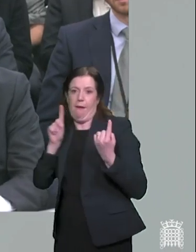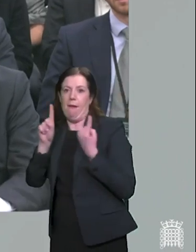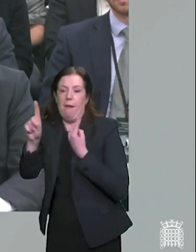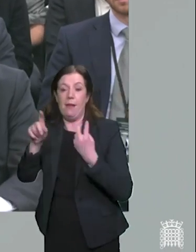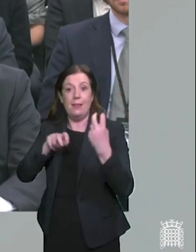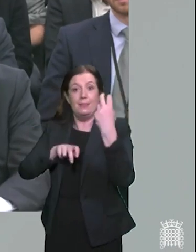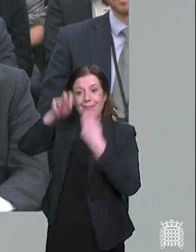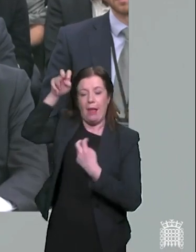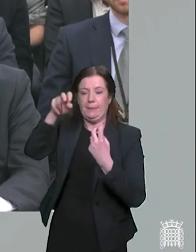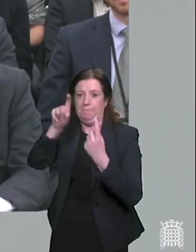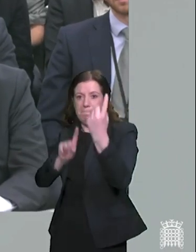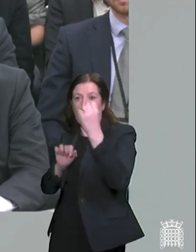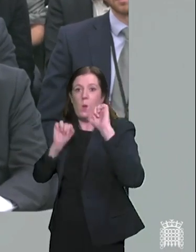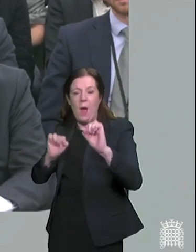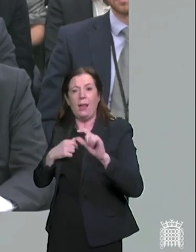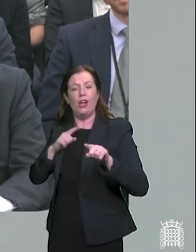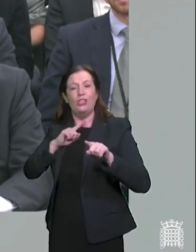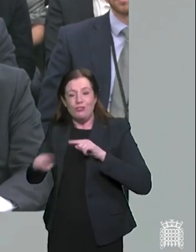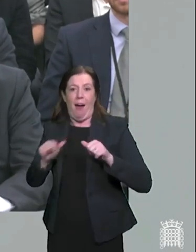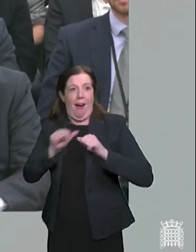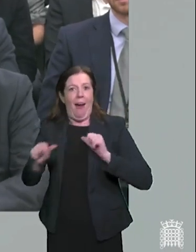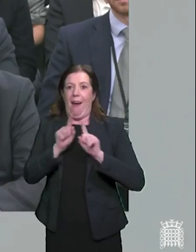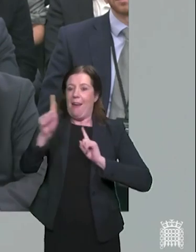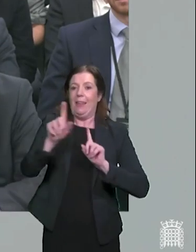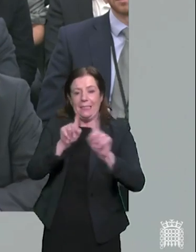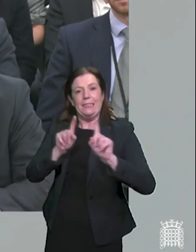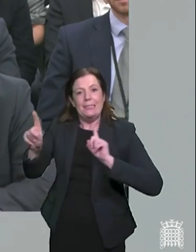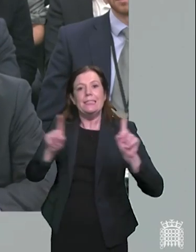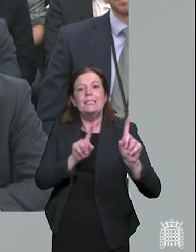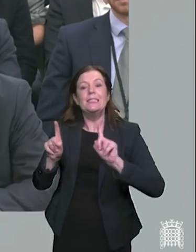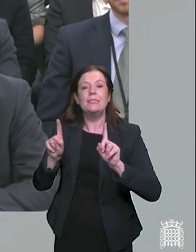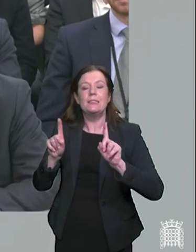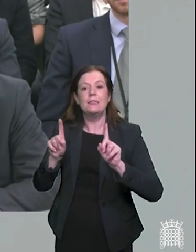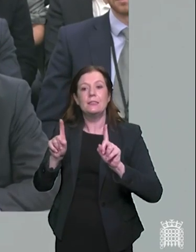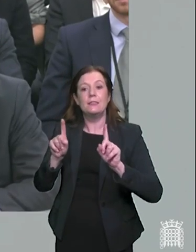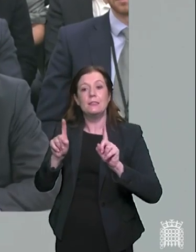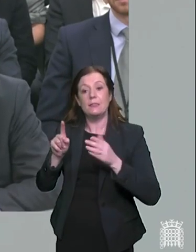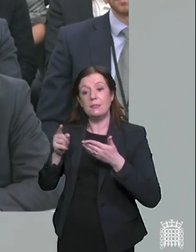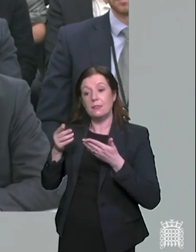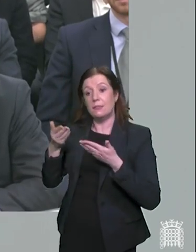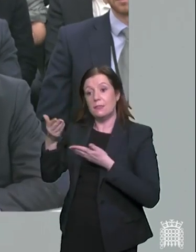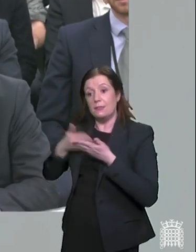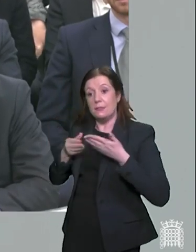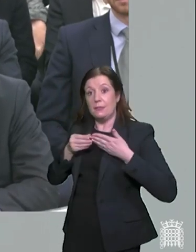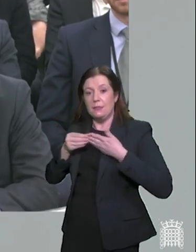We gave each other as wide a berth as we could. But it would have been impossible to have